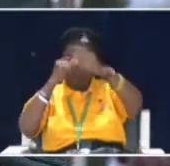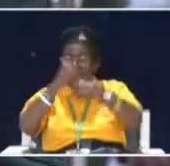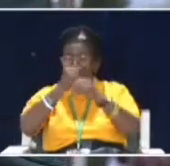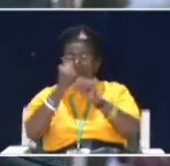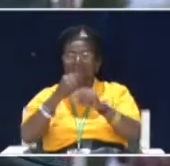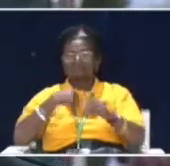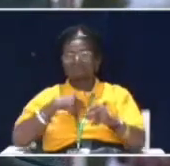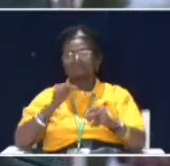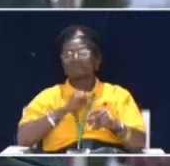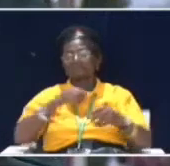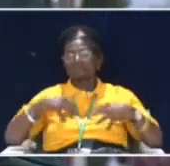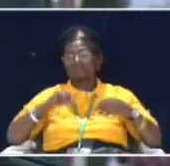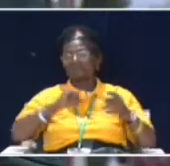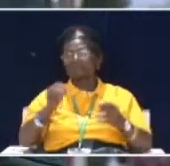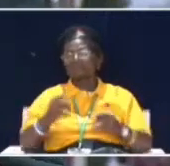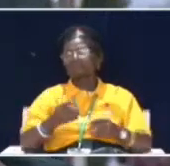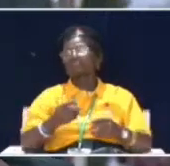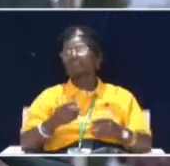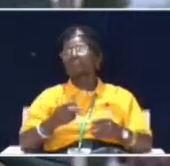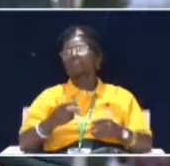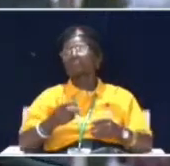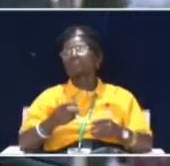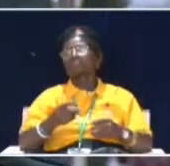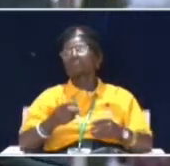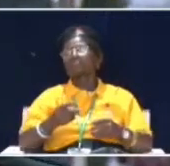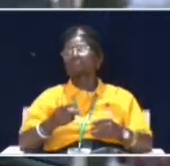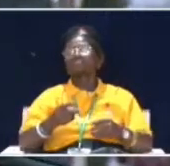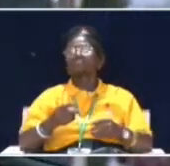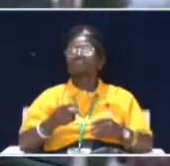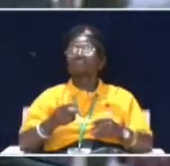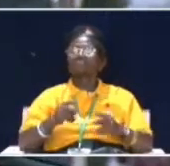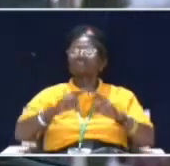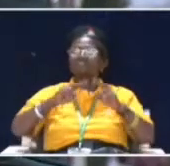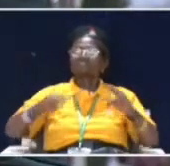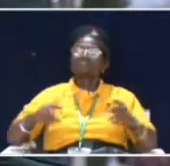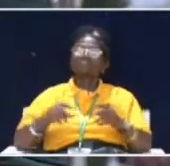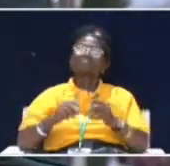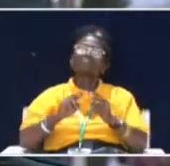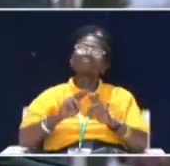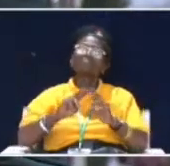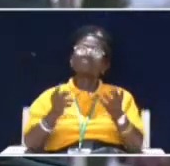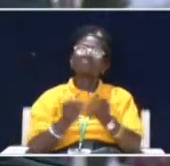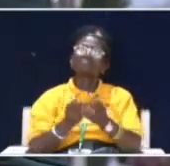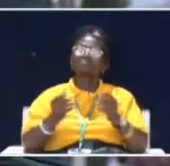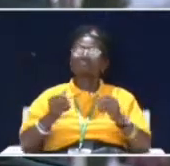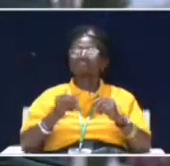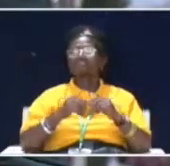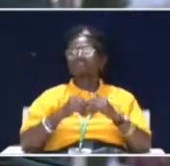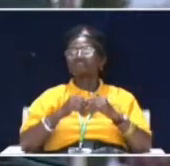a healing vessel. Sọ mí di ẹni tí ń wo ní sàn.